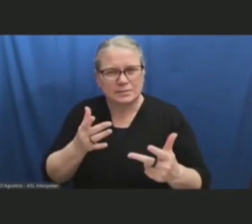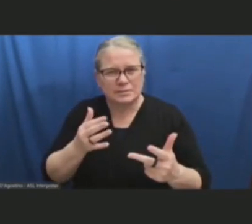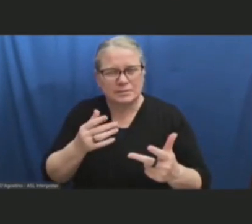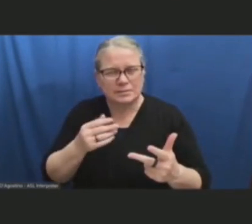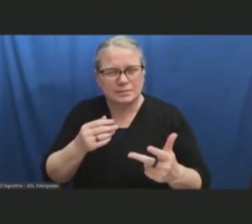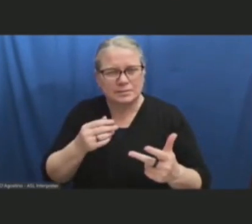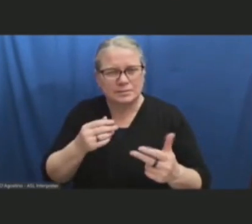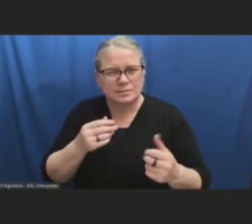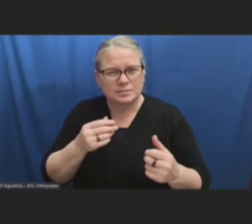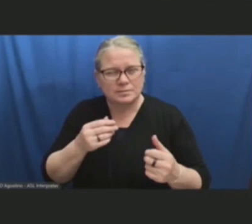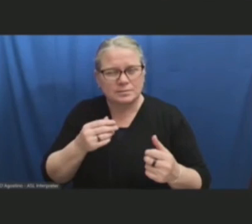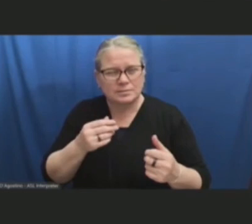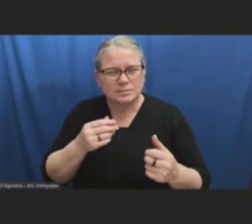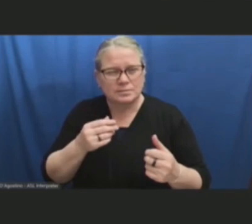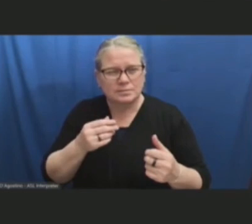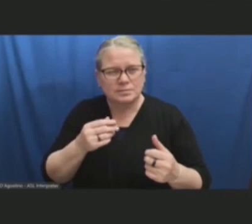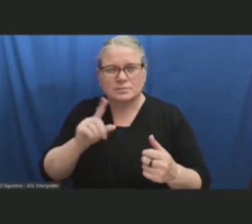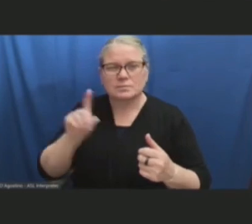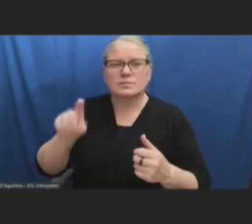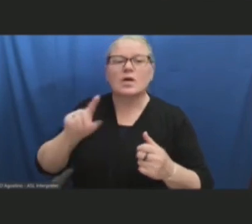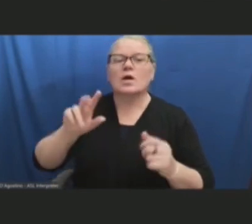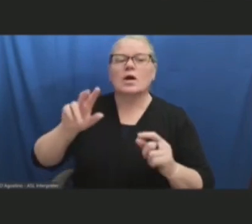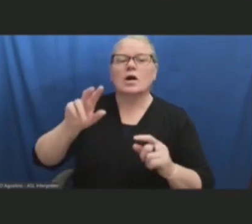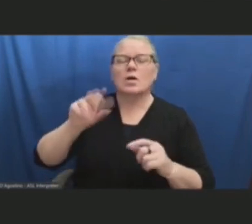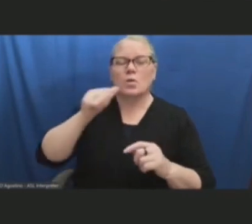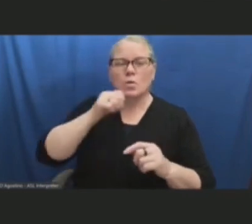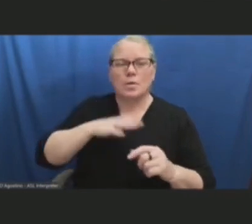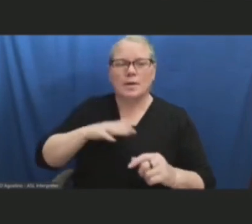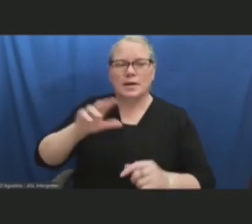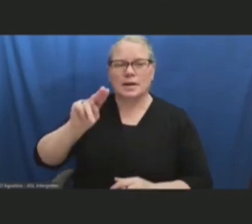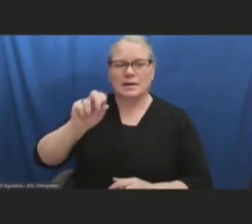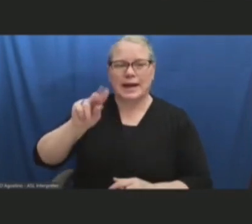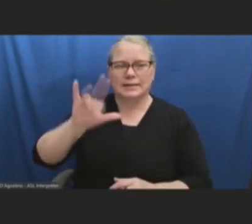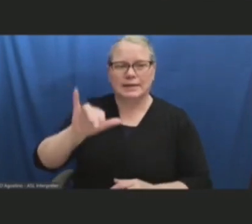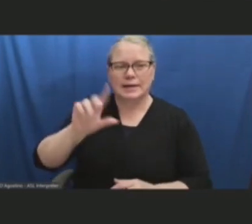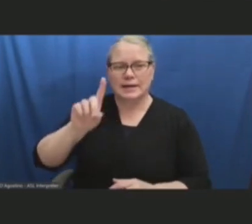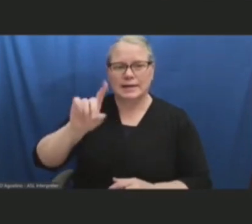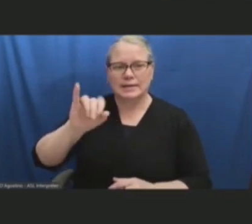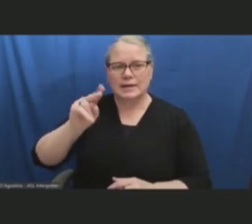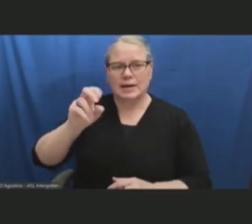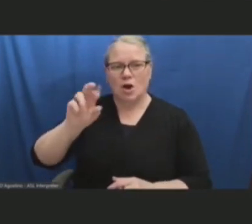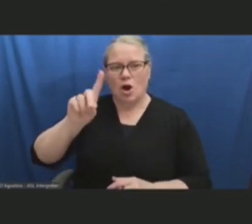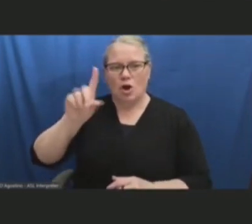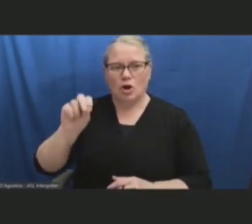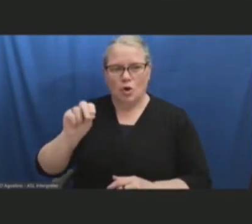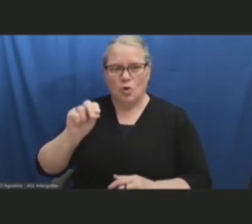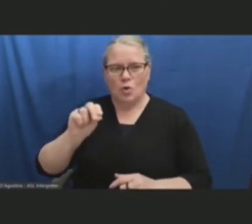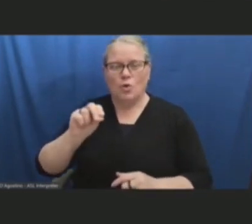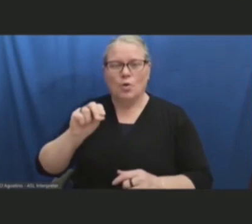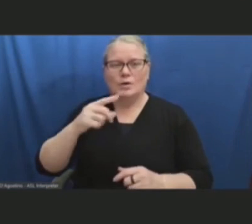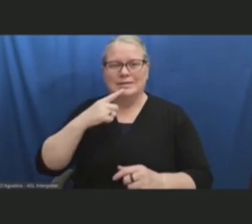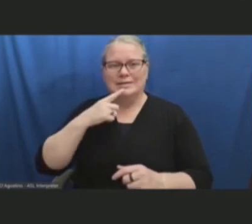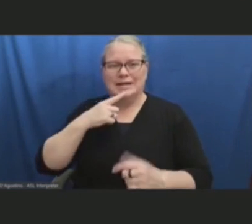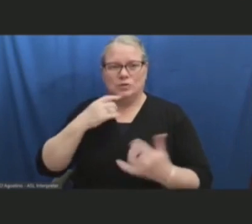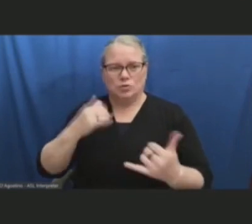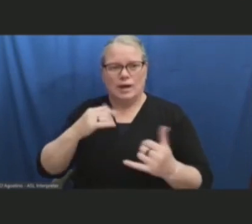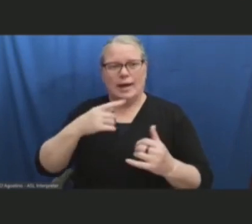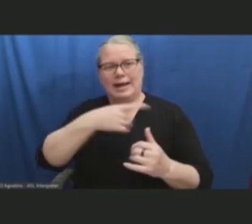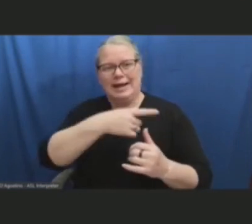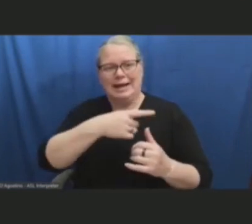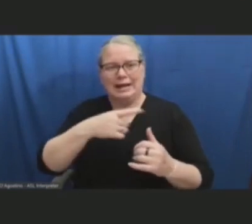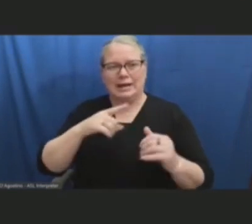The second question was just that Nancy DiNardo said today that he was, quote, too extreme. And do you think that's a fair comment?